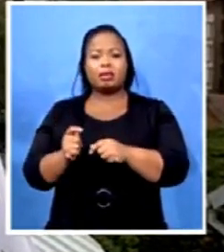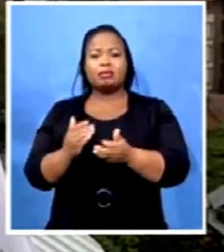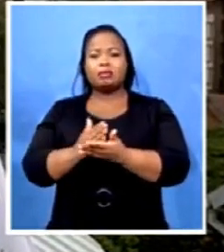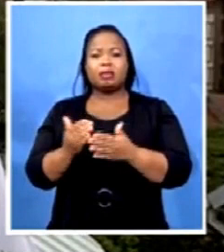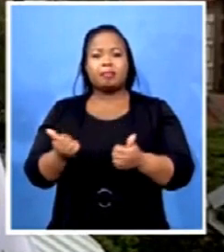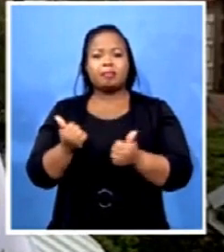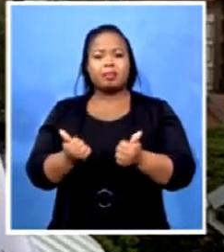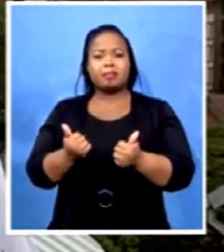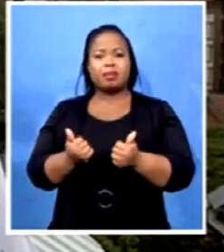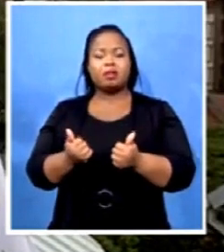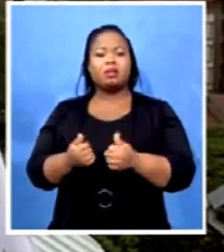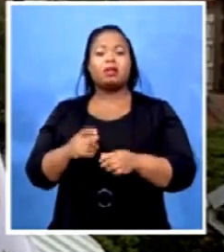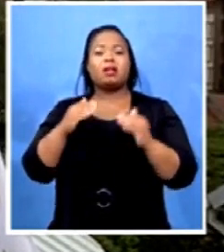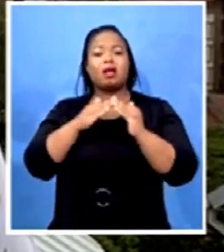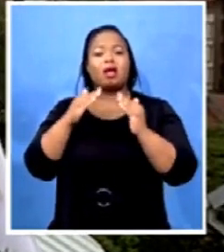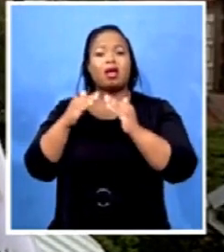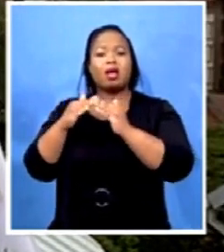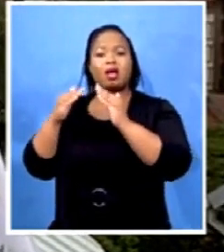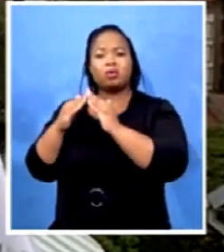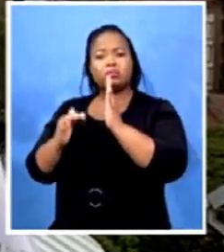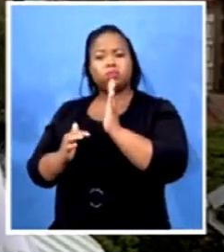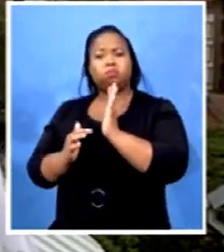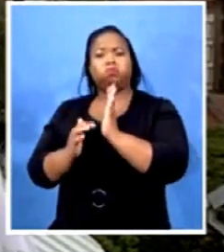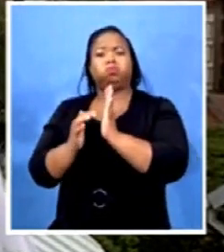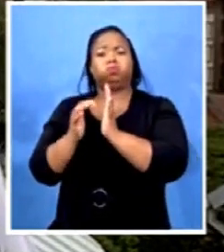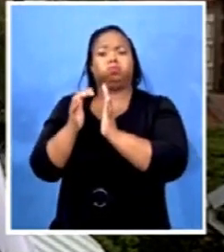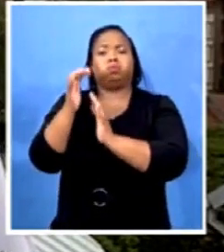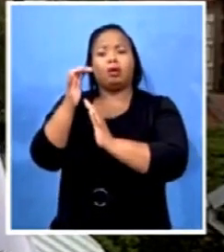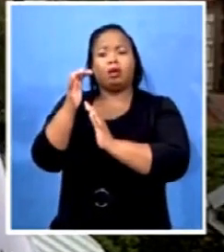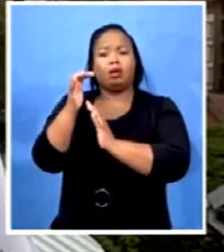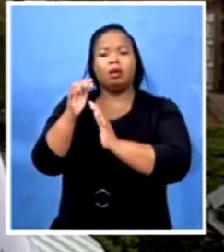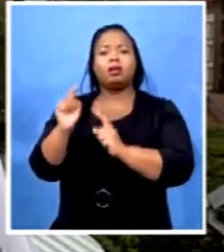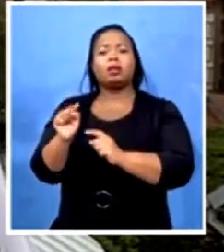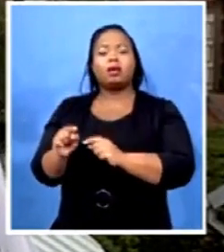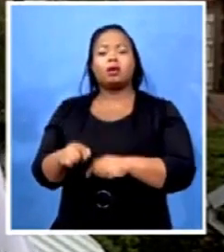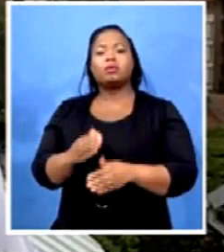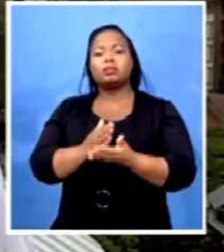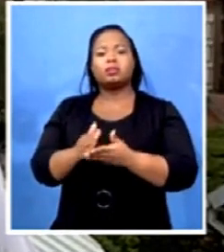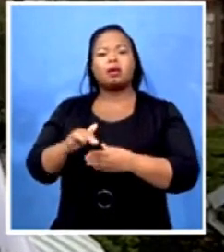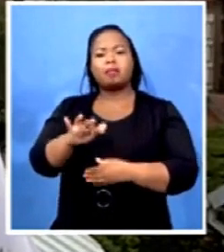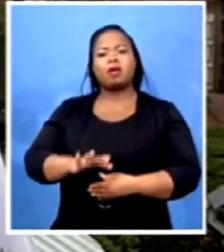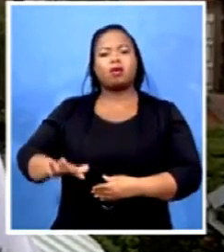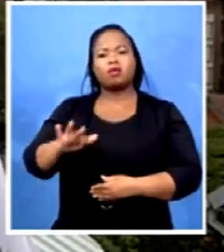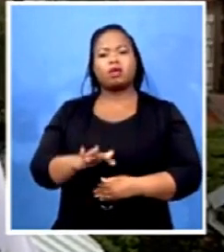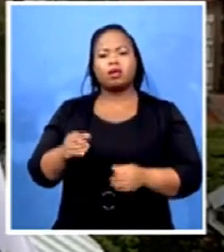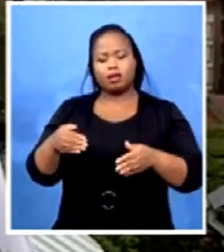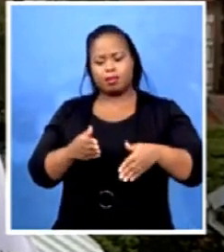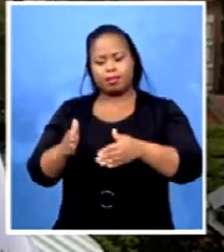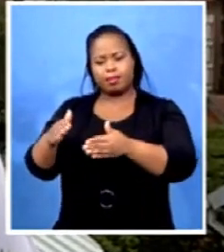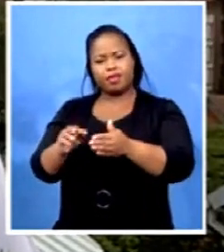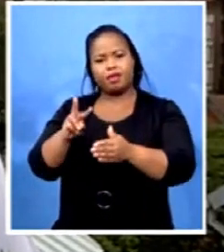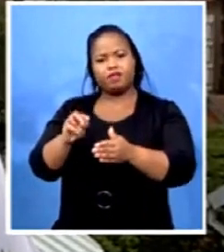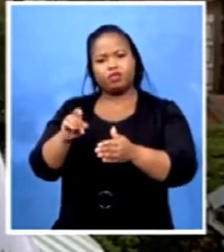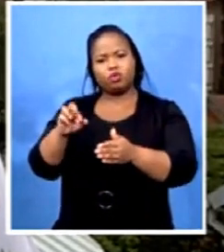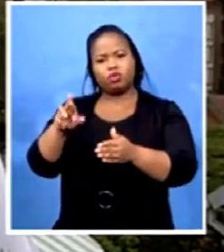completely submerged in water. In parts of the Lake Victoria region, still in the west of Kenya, the lake has